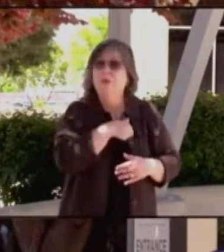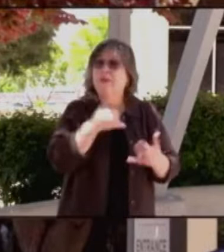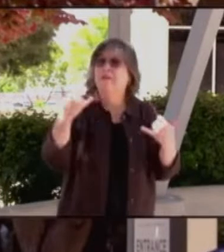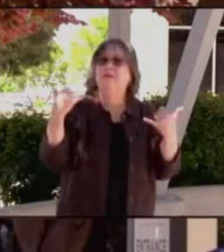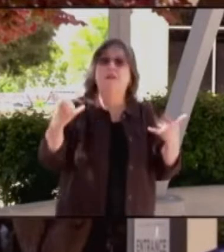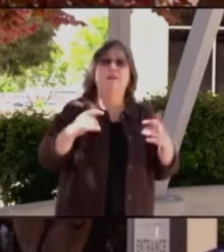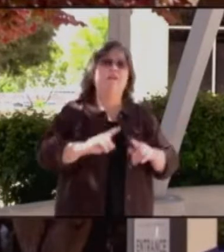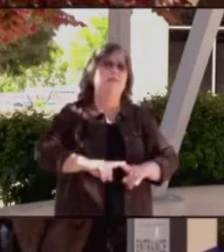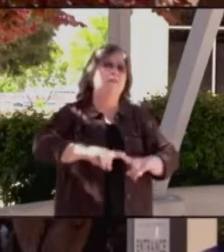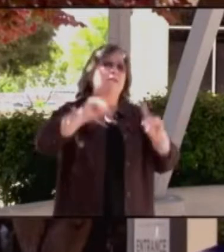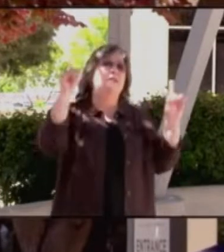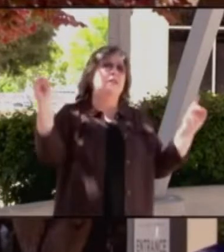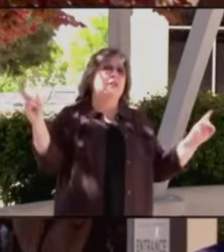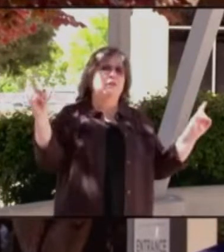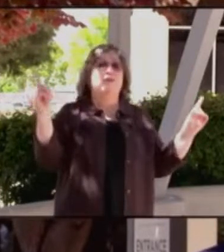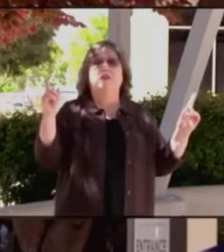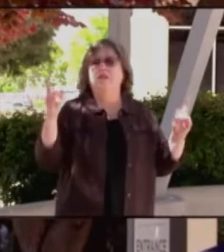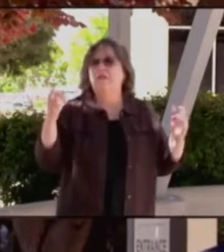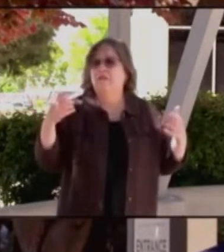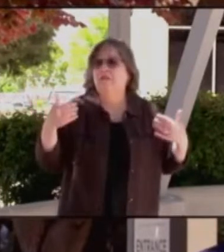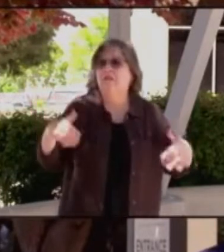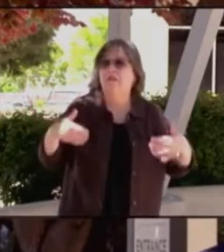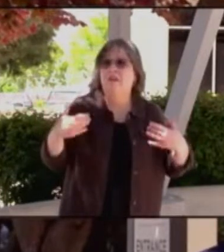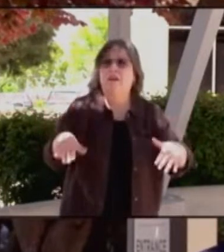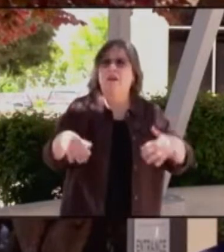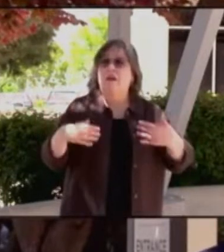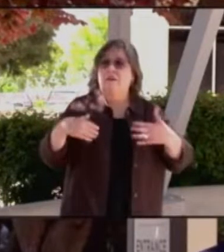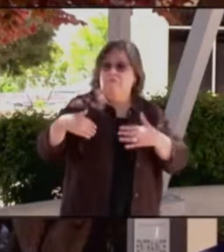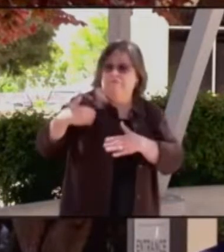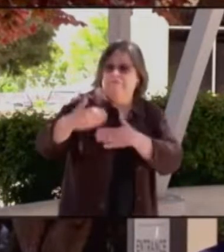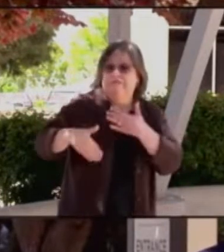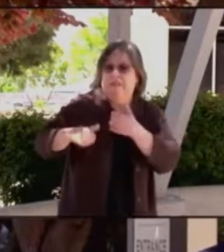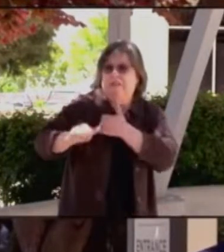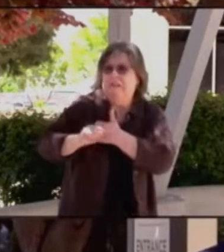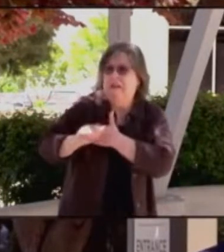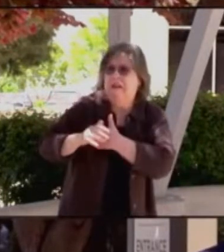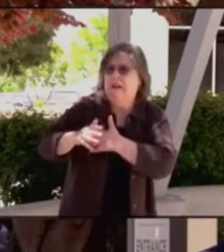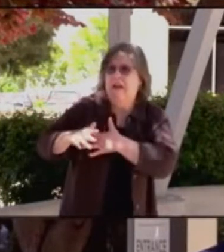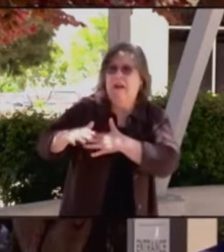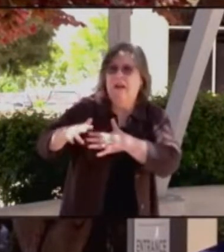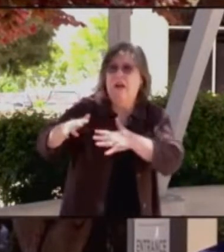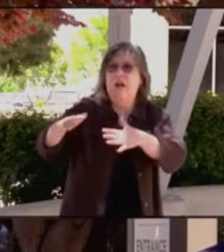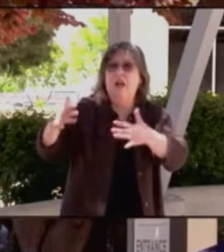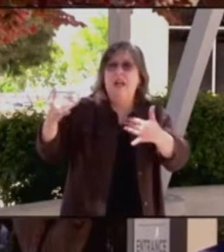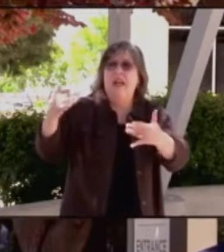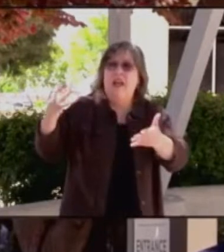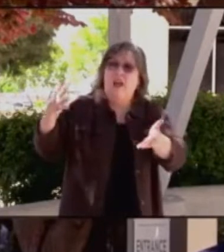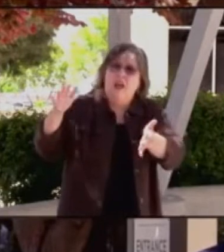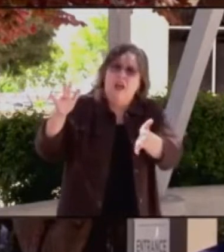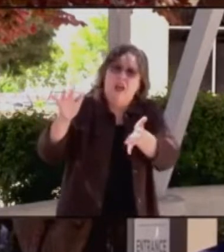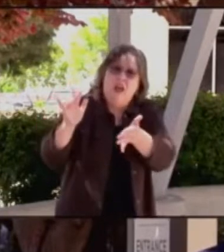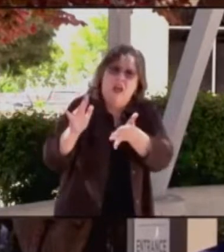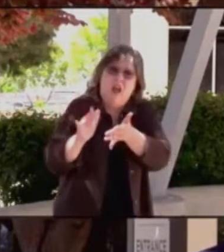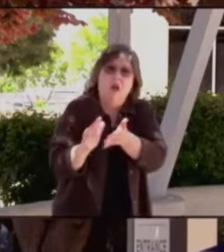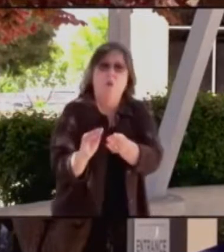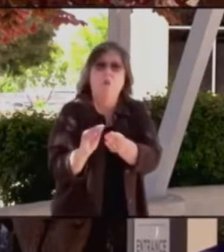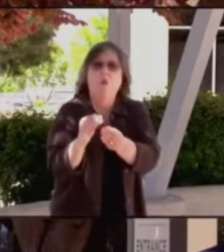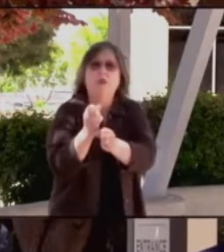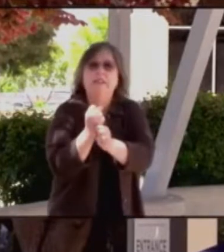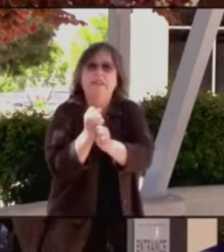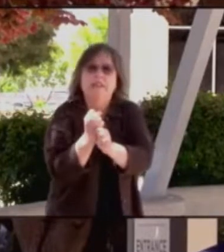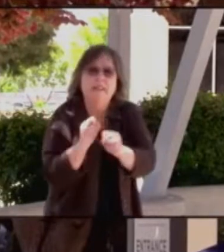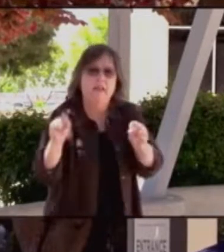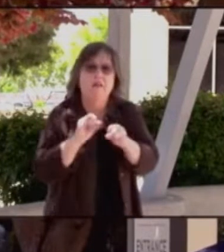and much safer place than we have been before. And as a result, we're able to make some significant changes